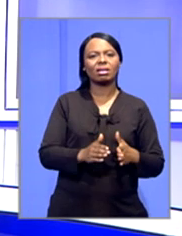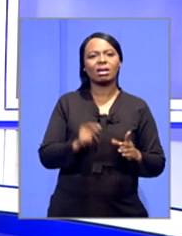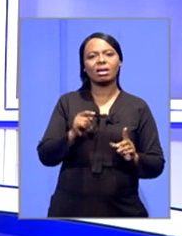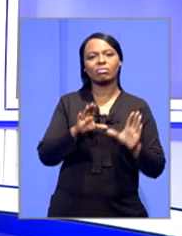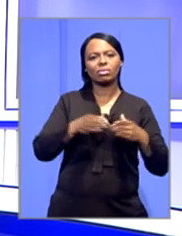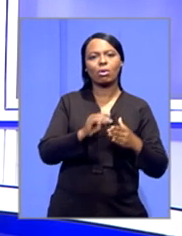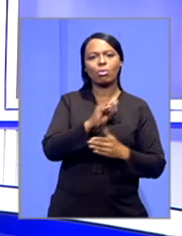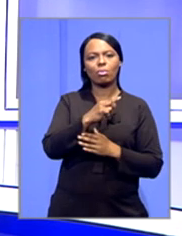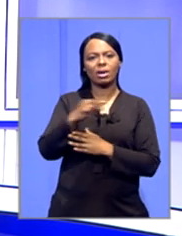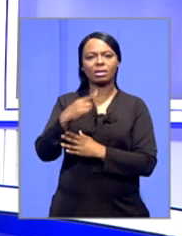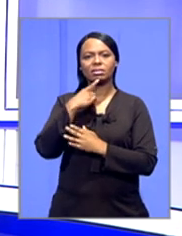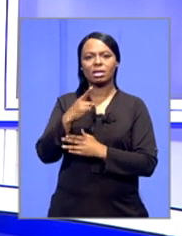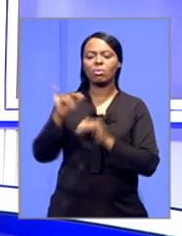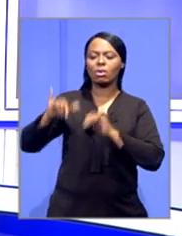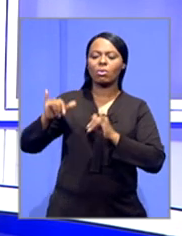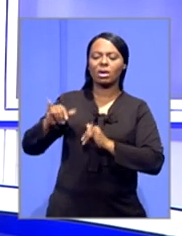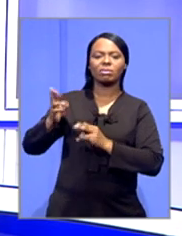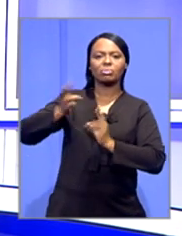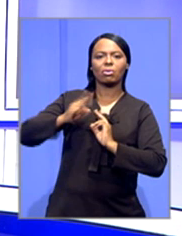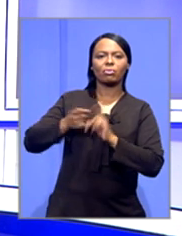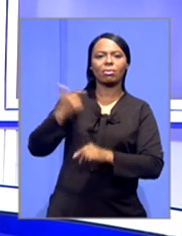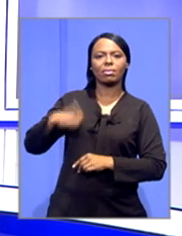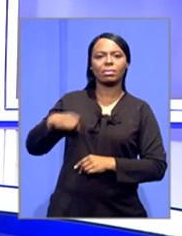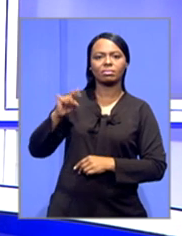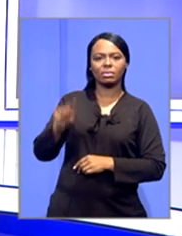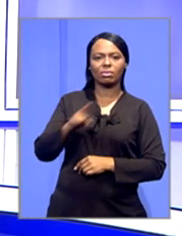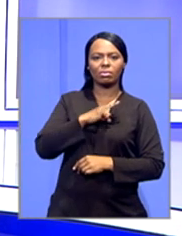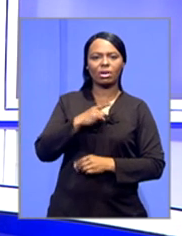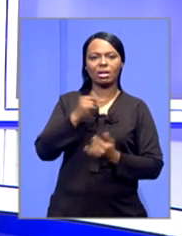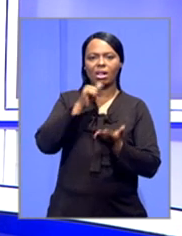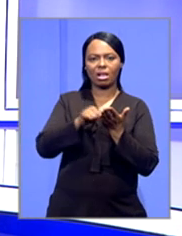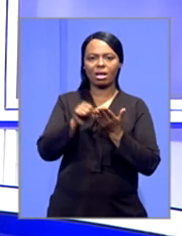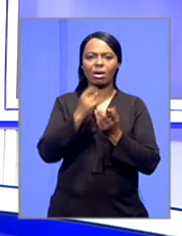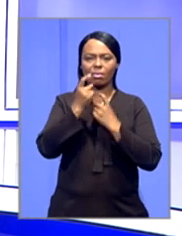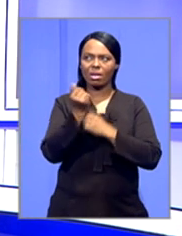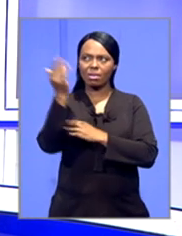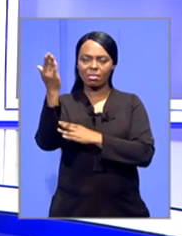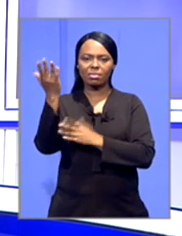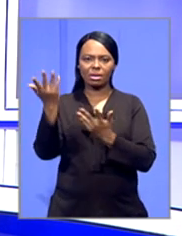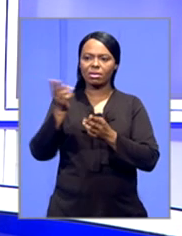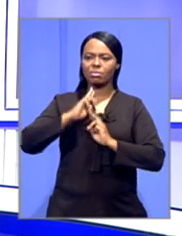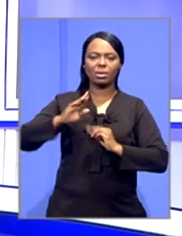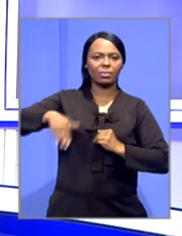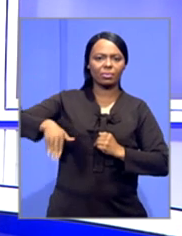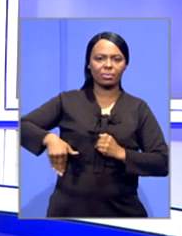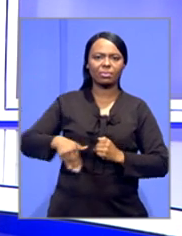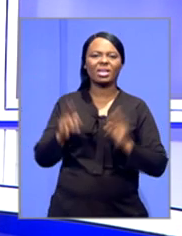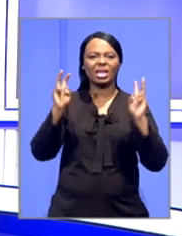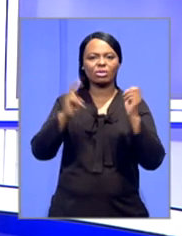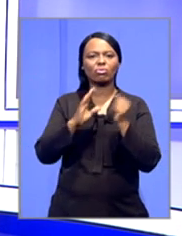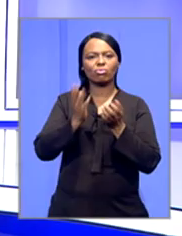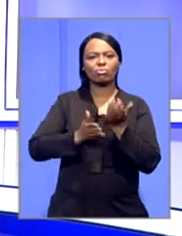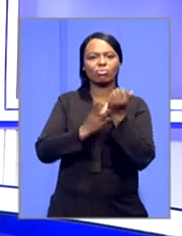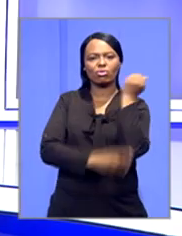ba re ba letile tsibogo go tswa kwa mmasepaleng morago ga go rebolwa ga memorandamo o tlhagisang matshwenyego a thebolo ya ditirelo beke